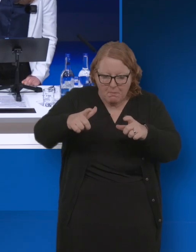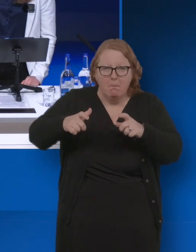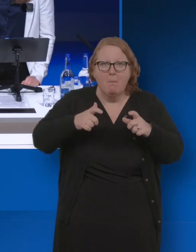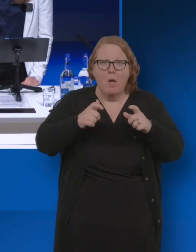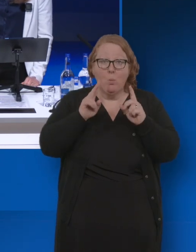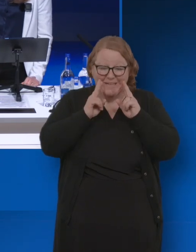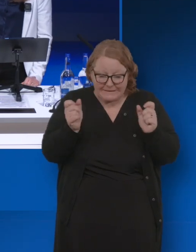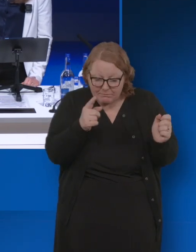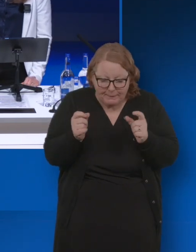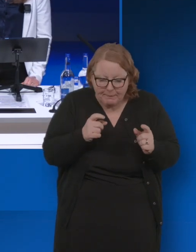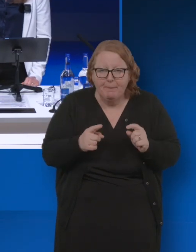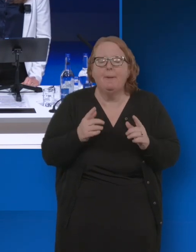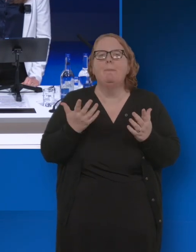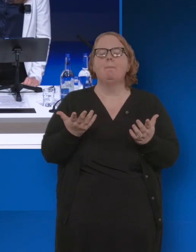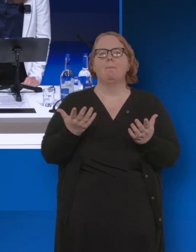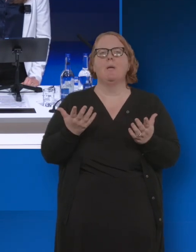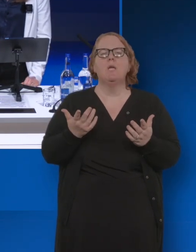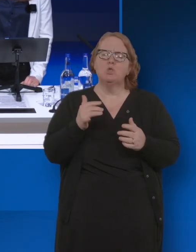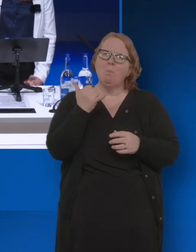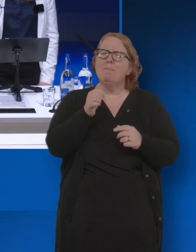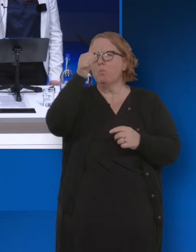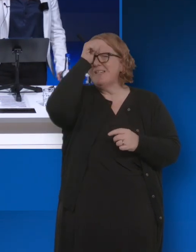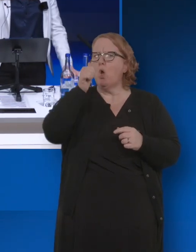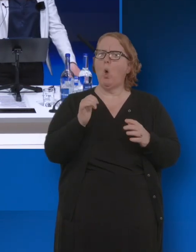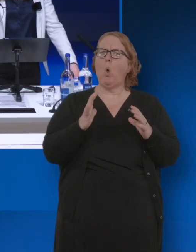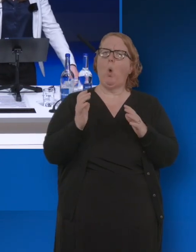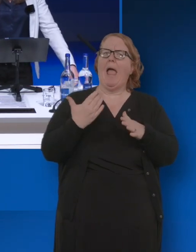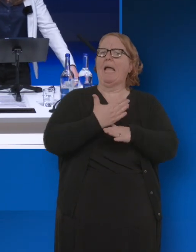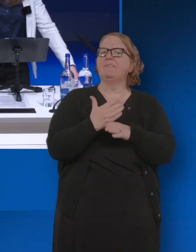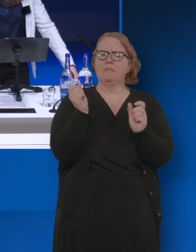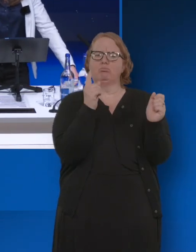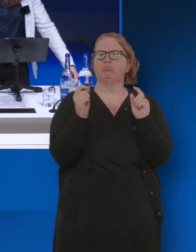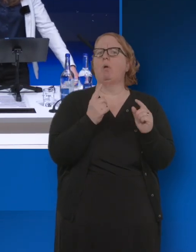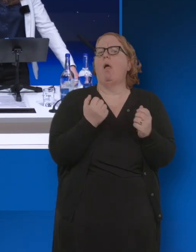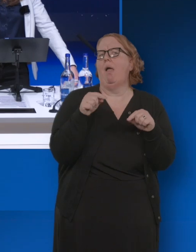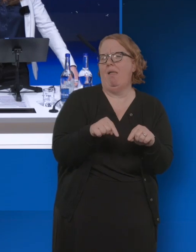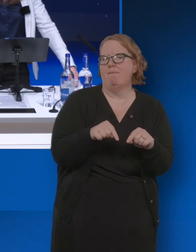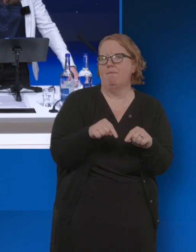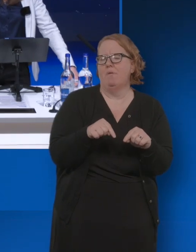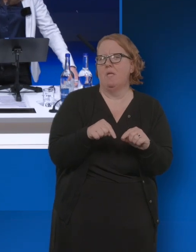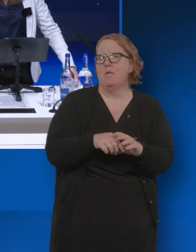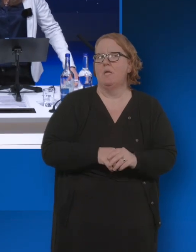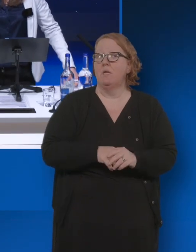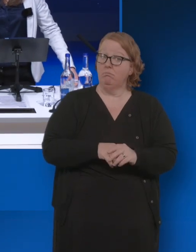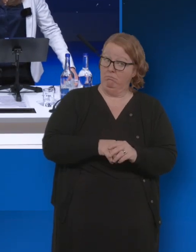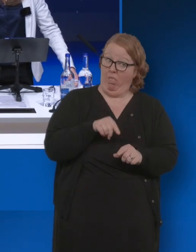also do some functional imaging as well, and get a sense of activity at different times.